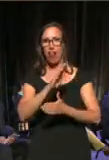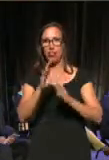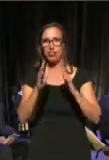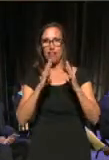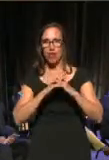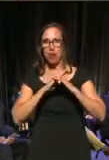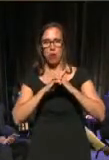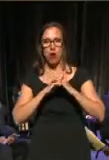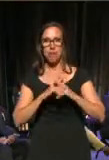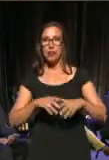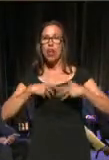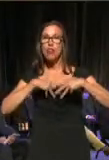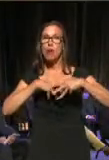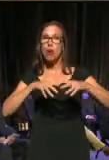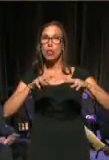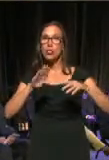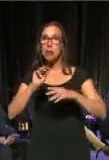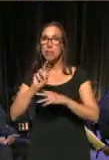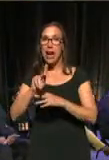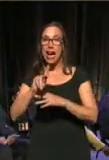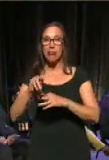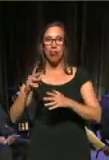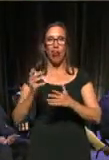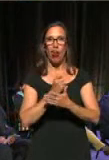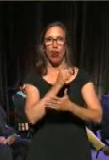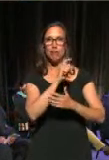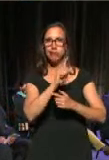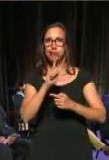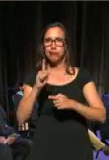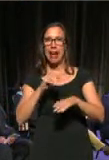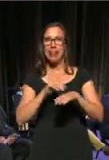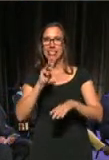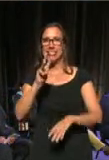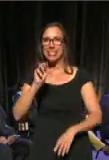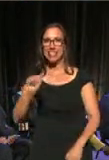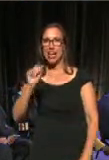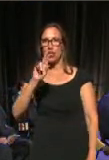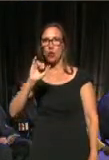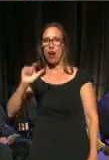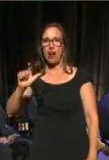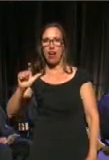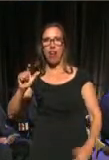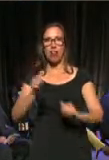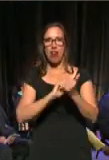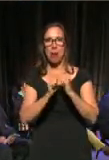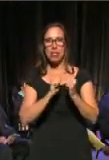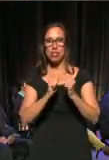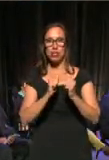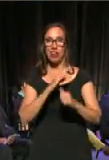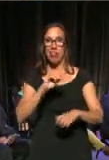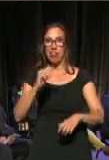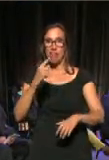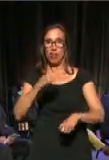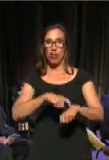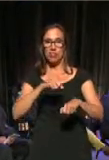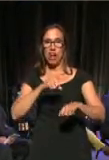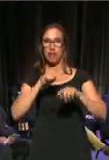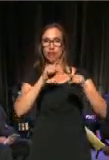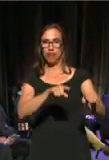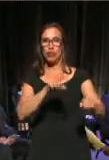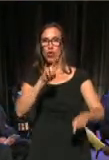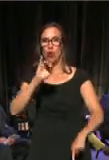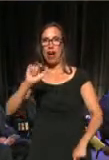The Tiger Marching Band earned sweepstakes at the 6A UIL Marching Competition and made our first appearance at